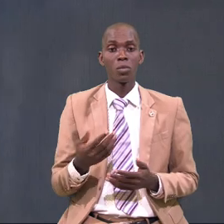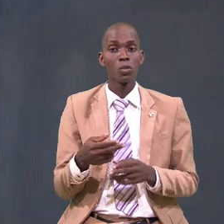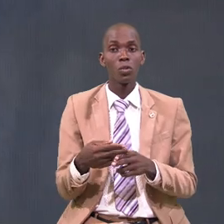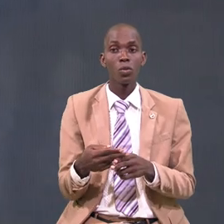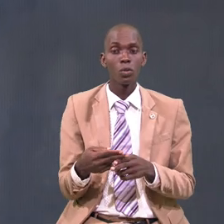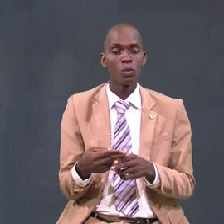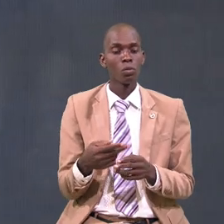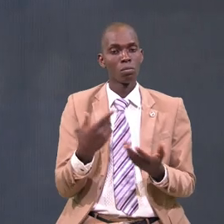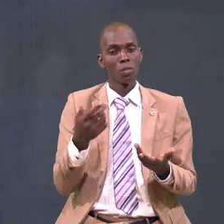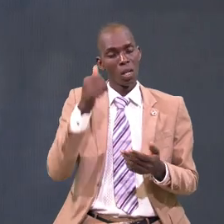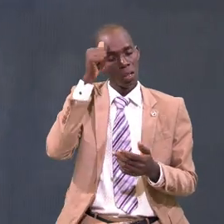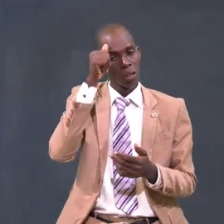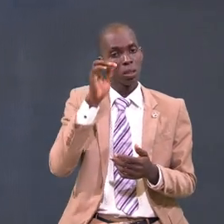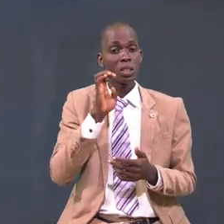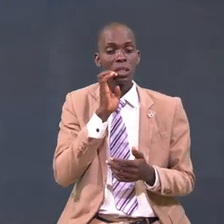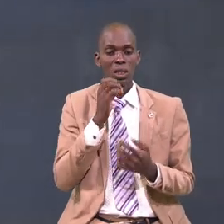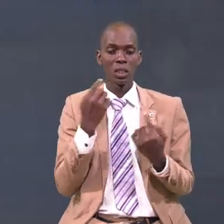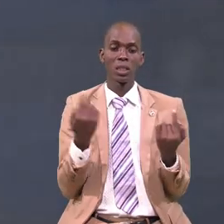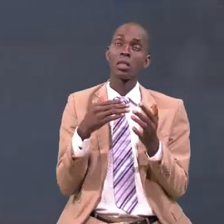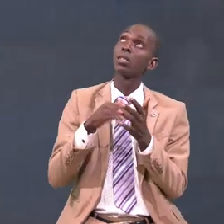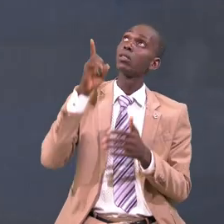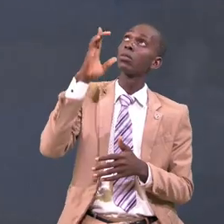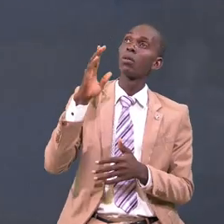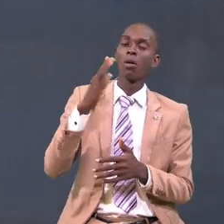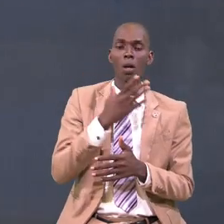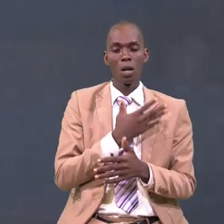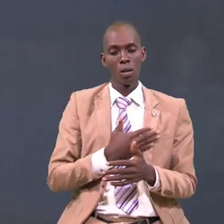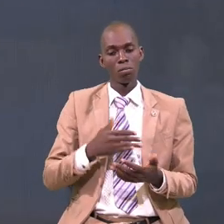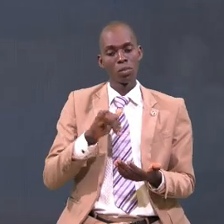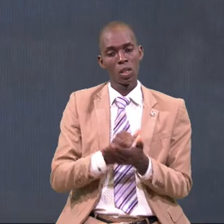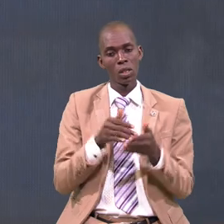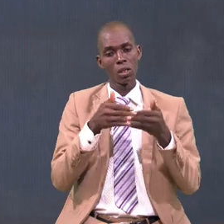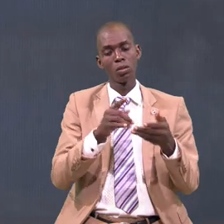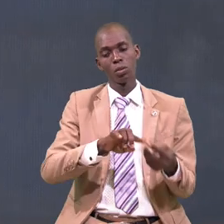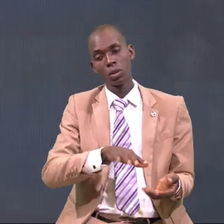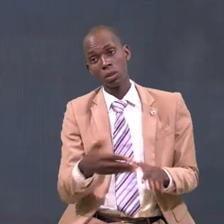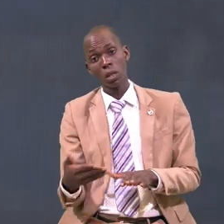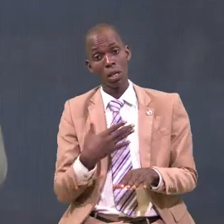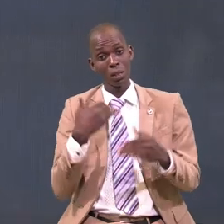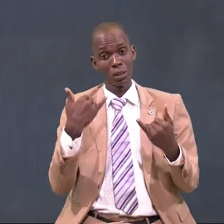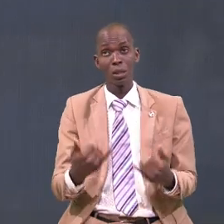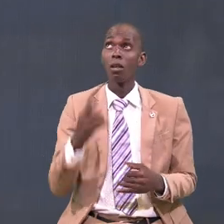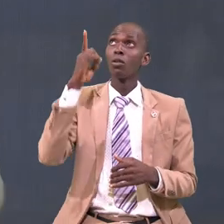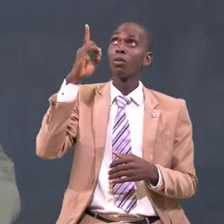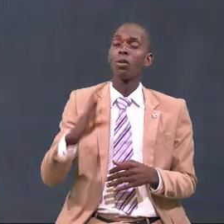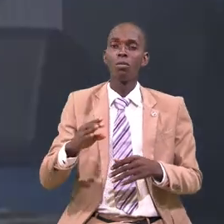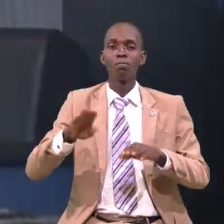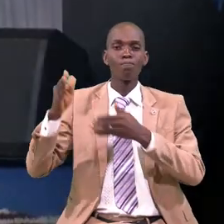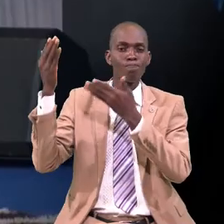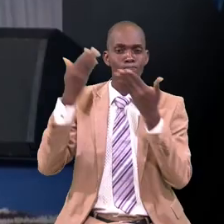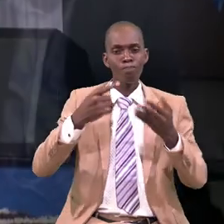they died. And God pronounced the death penalty upon the whole